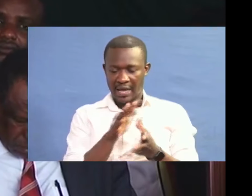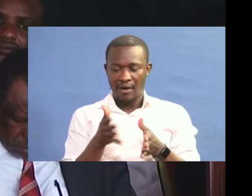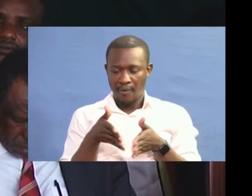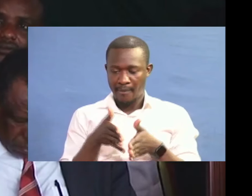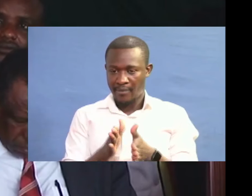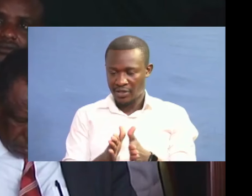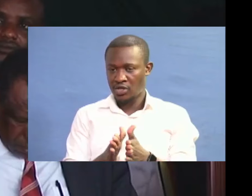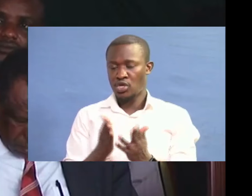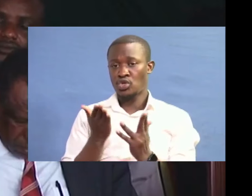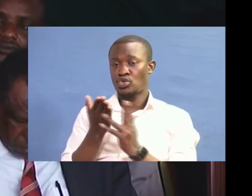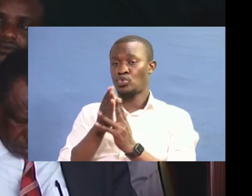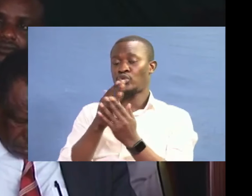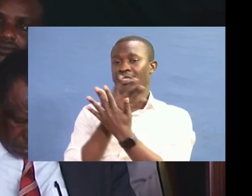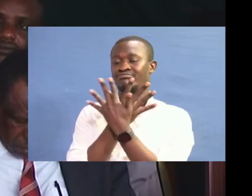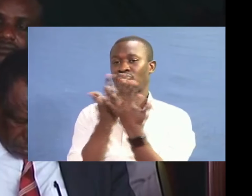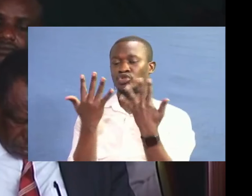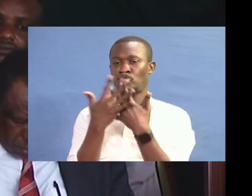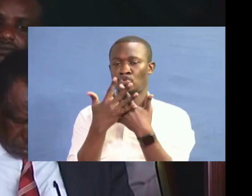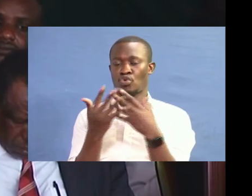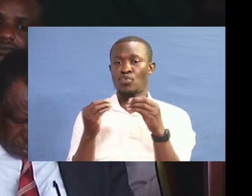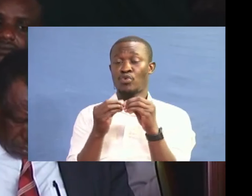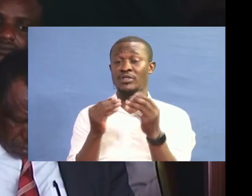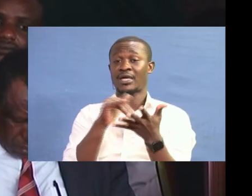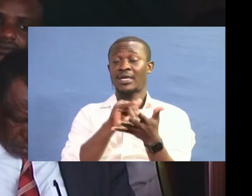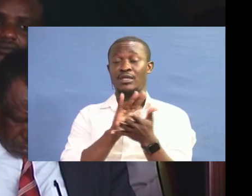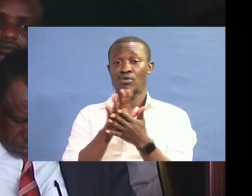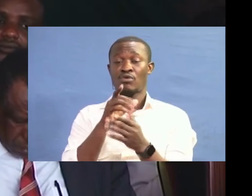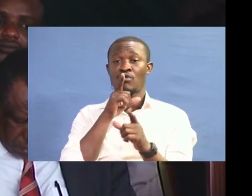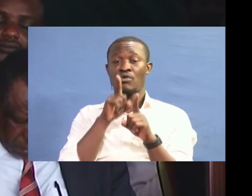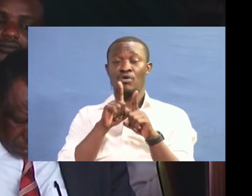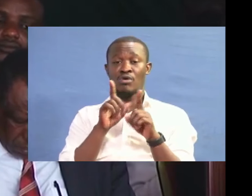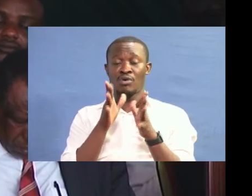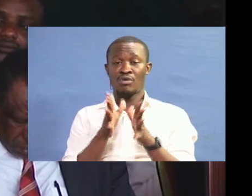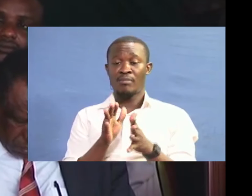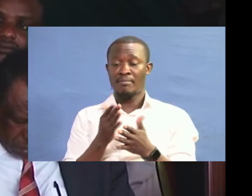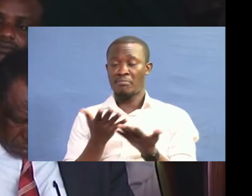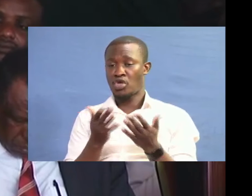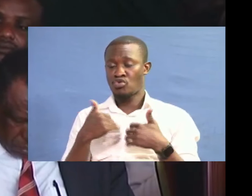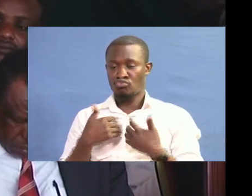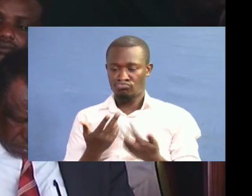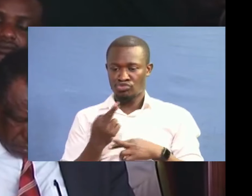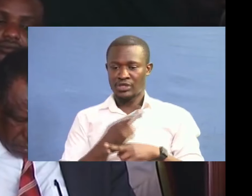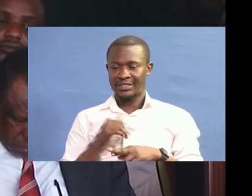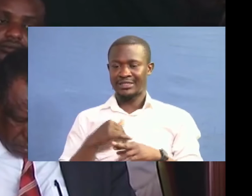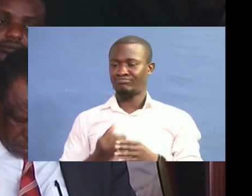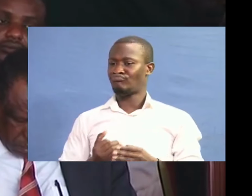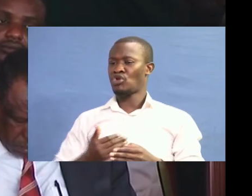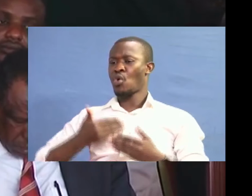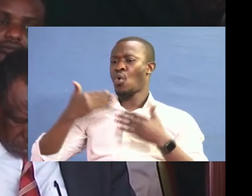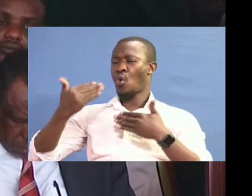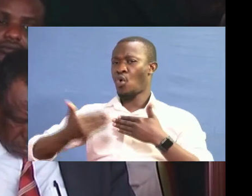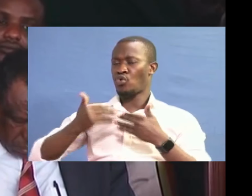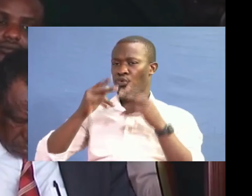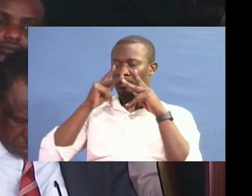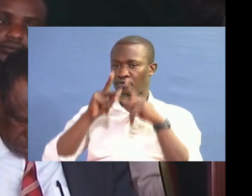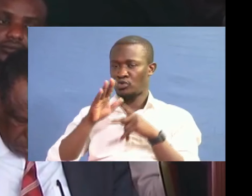darkness. Until we meet again, dear brother, may you rest in eternal peace, knowing that